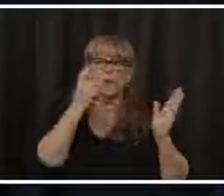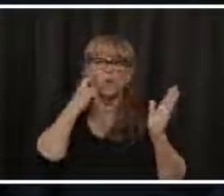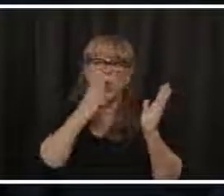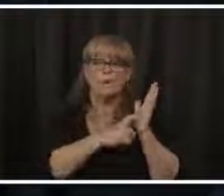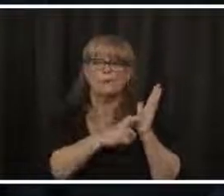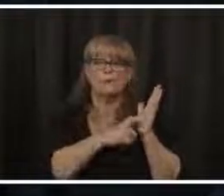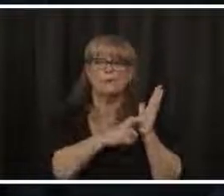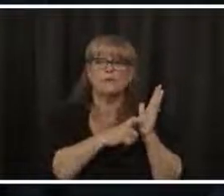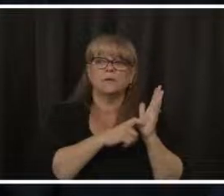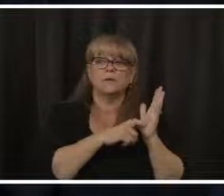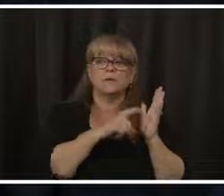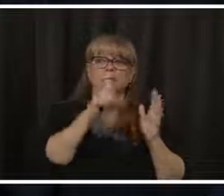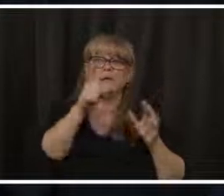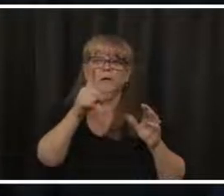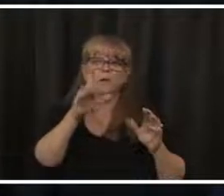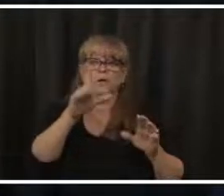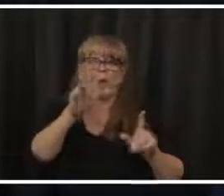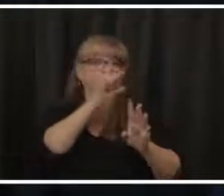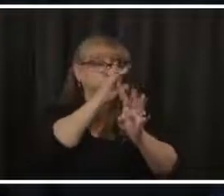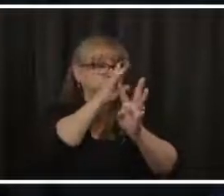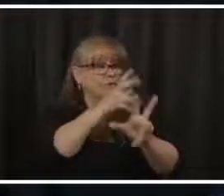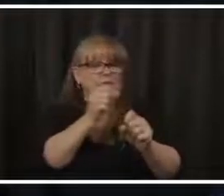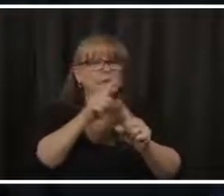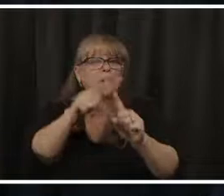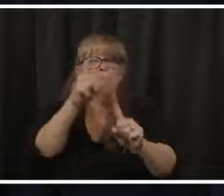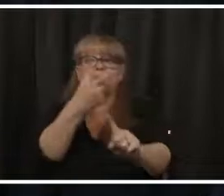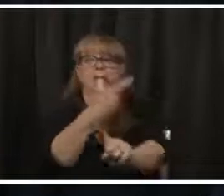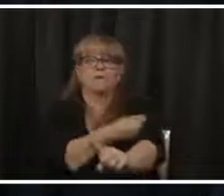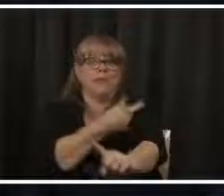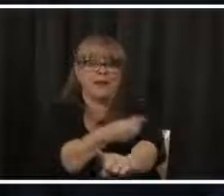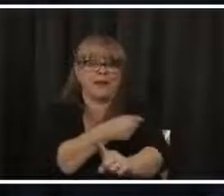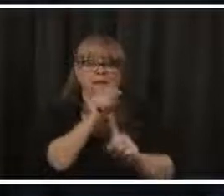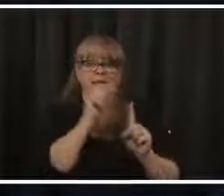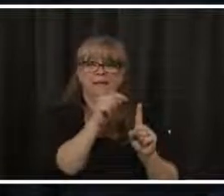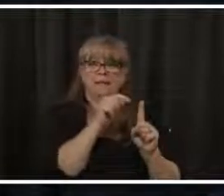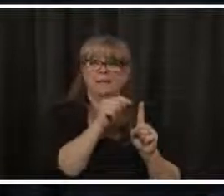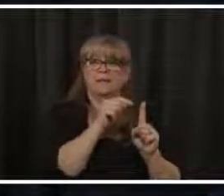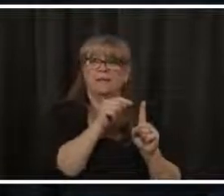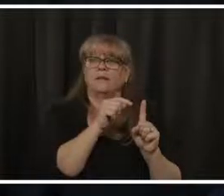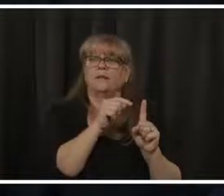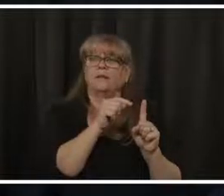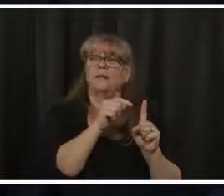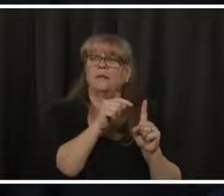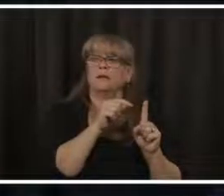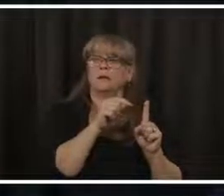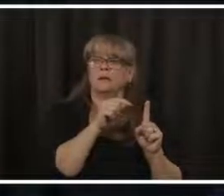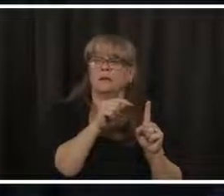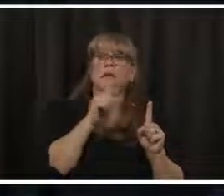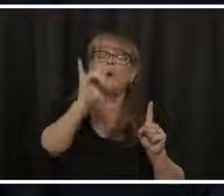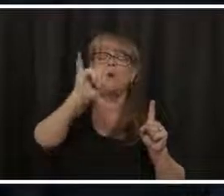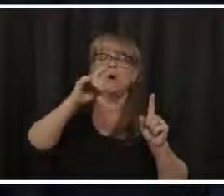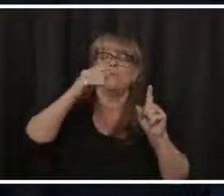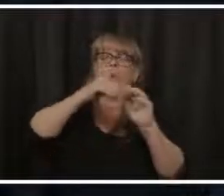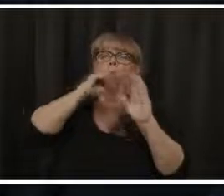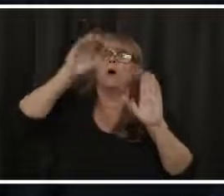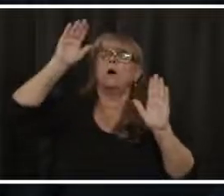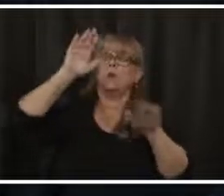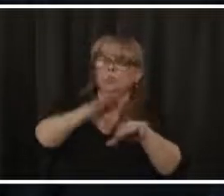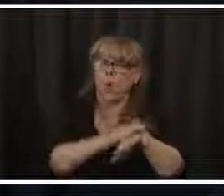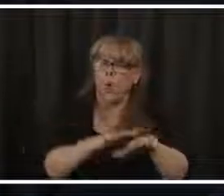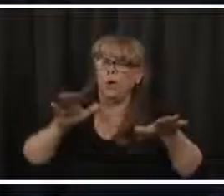administered in Colorado? Are you seeing it as a sense of hesitancy on people who haven't yet gotten it, or still a need or anything like